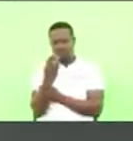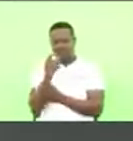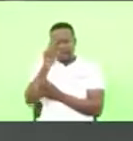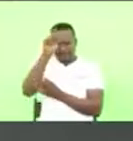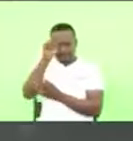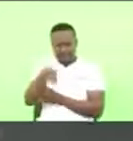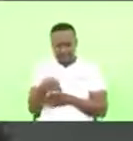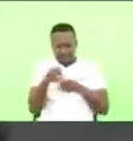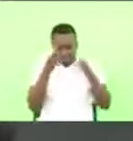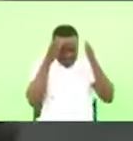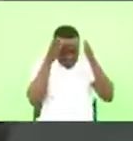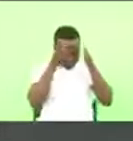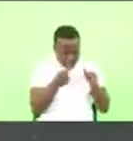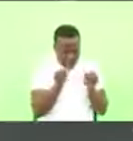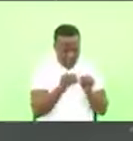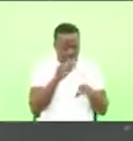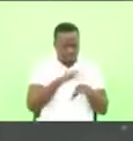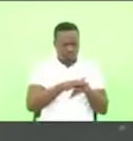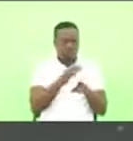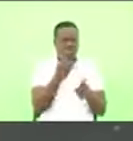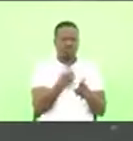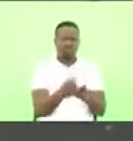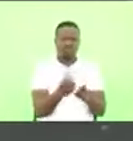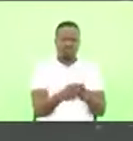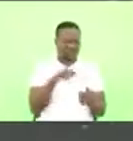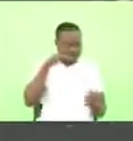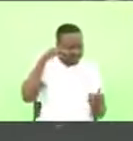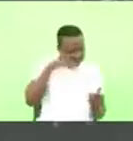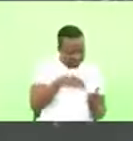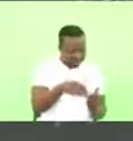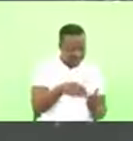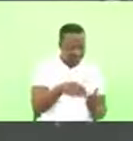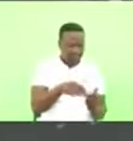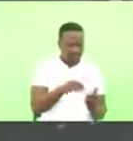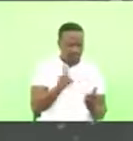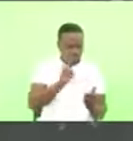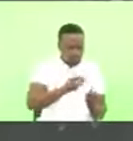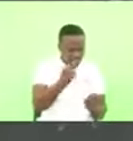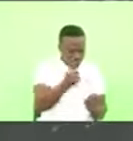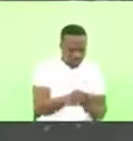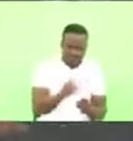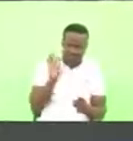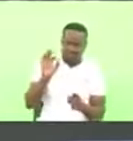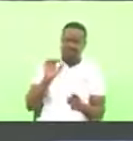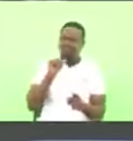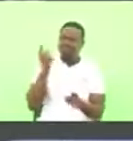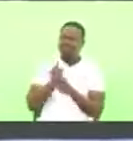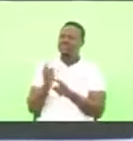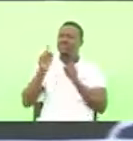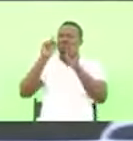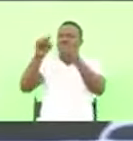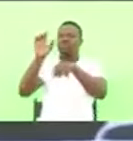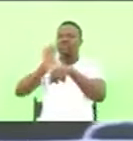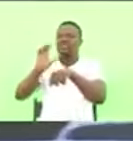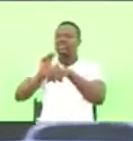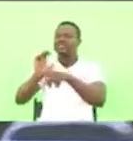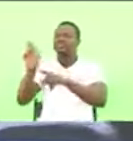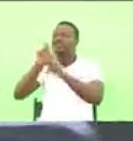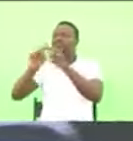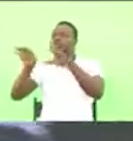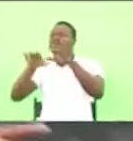close attention to the word. Study it, know it, preach from there. Don't just go to church and excite